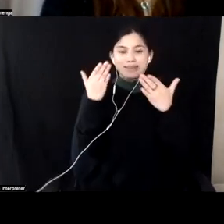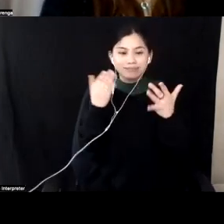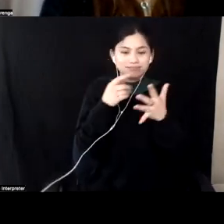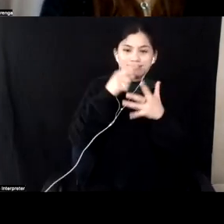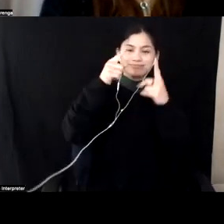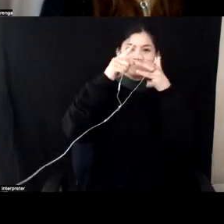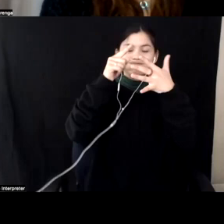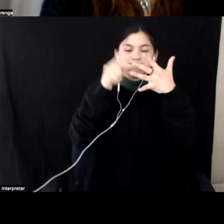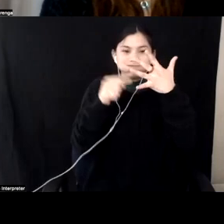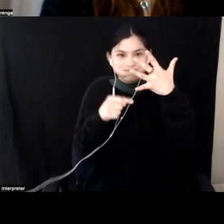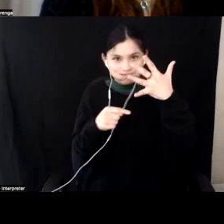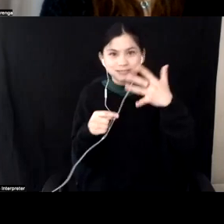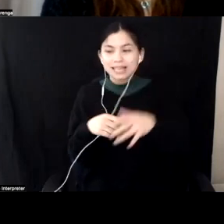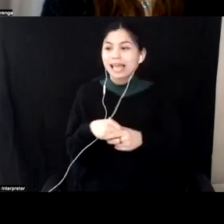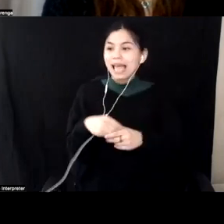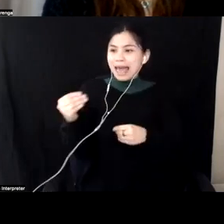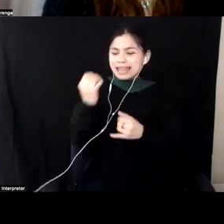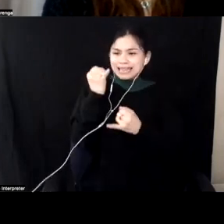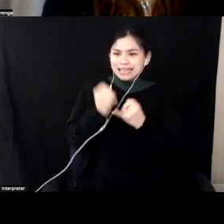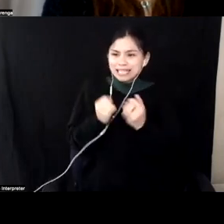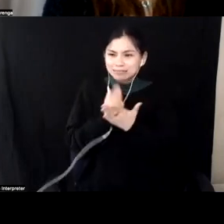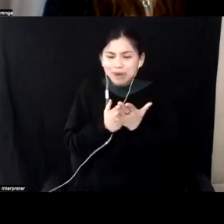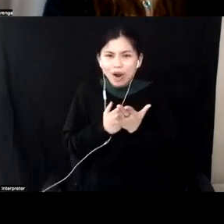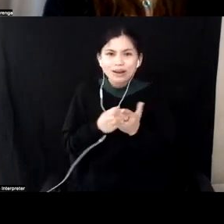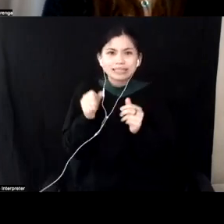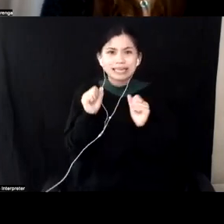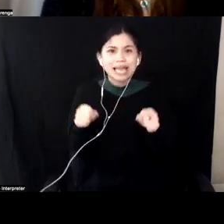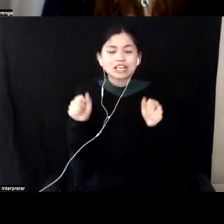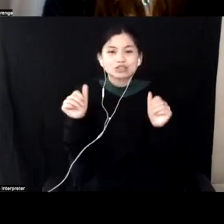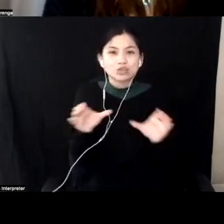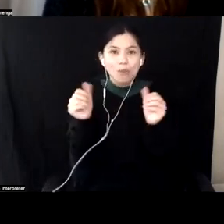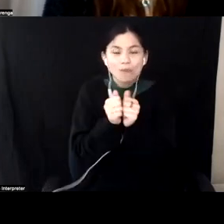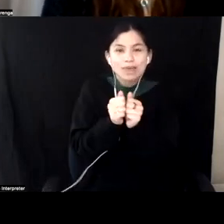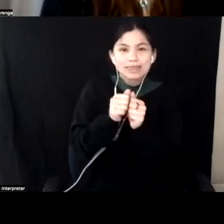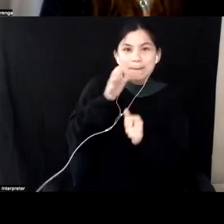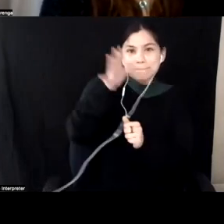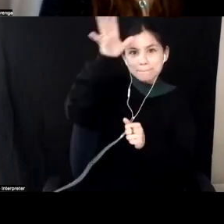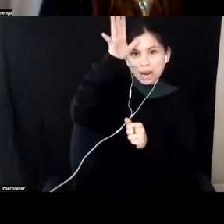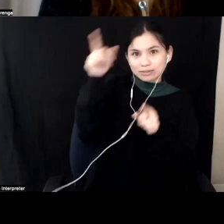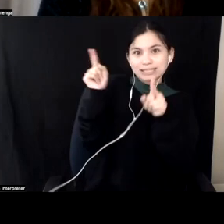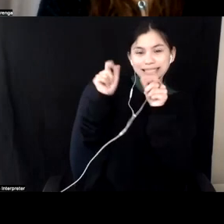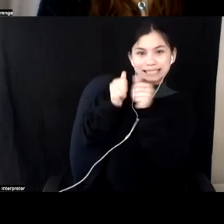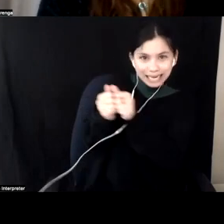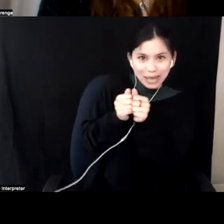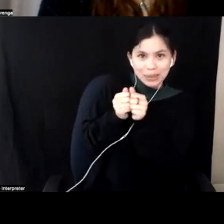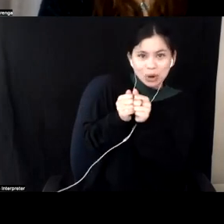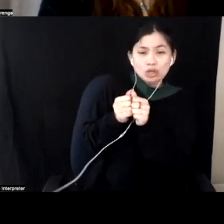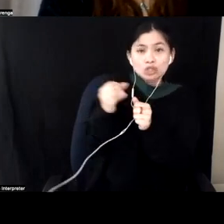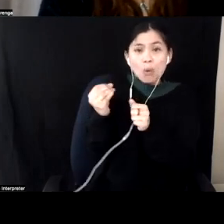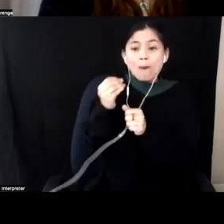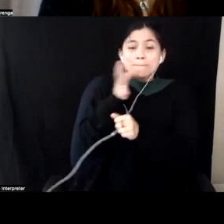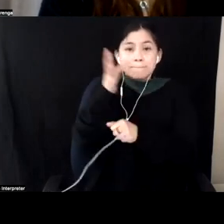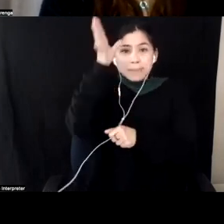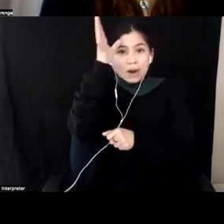that project is that you get to do it alongside your parents as well. So they get to take a portion of it home, and